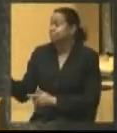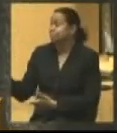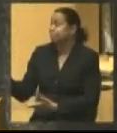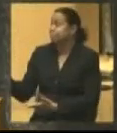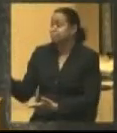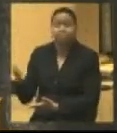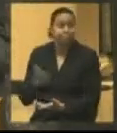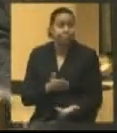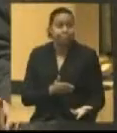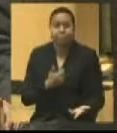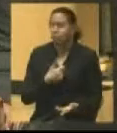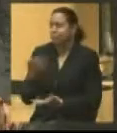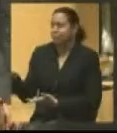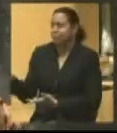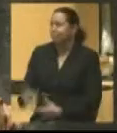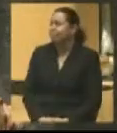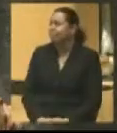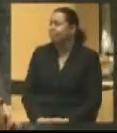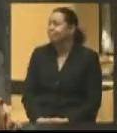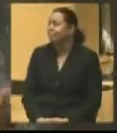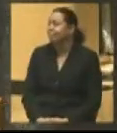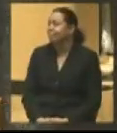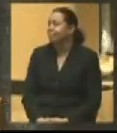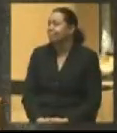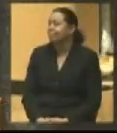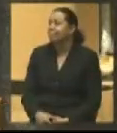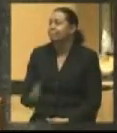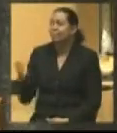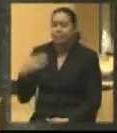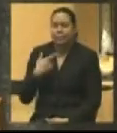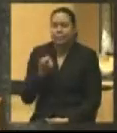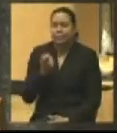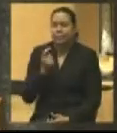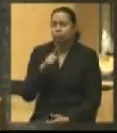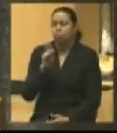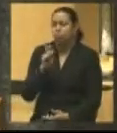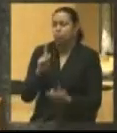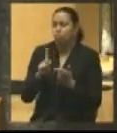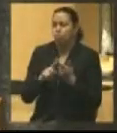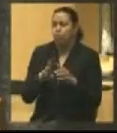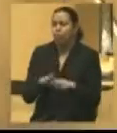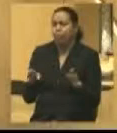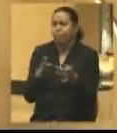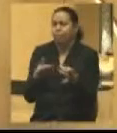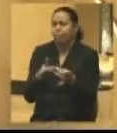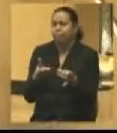Yes. Oh, I'm sorry. I was somewhat puzzled by your opening